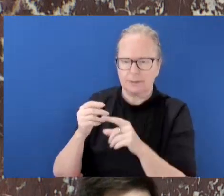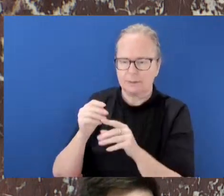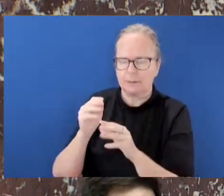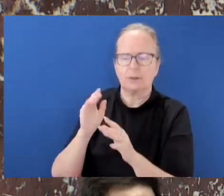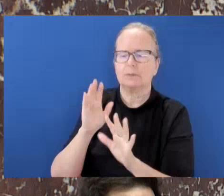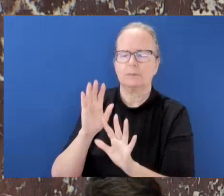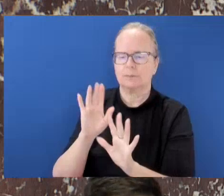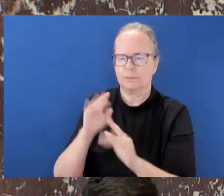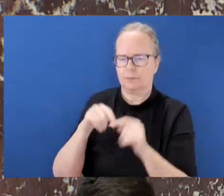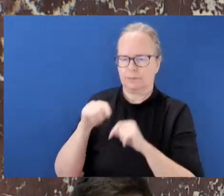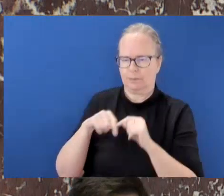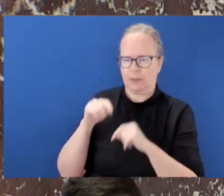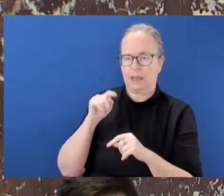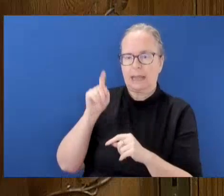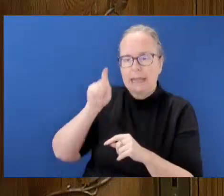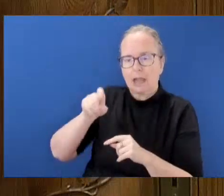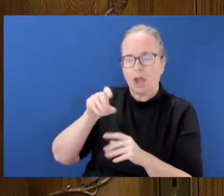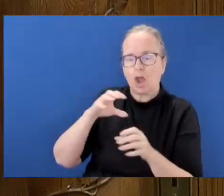pockets?